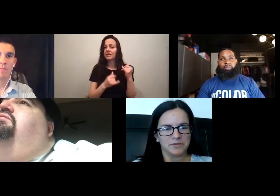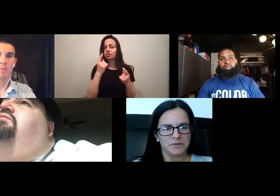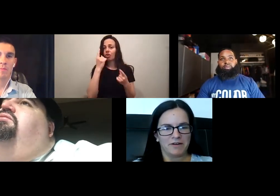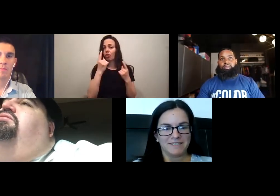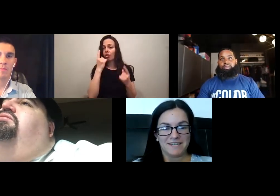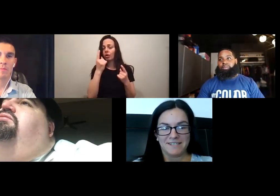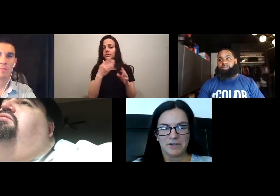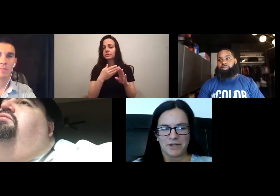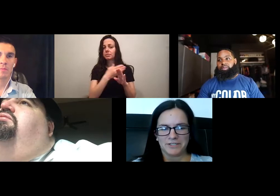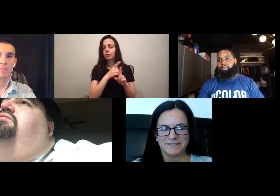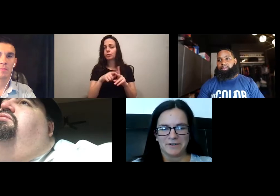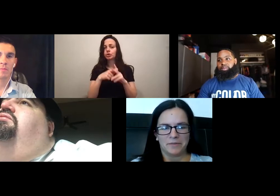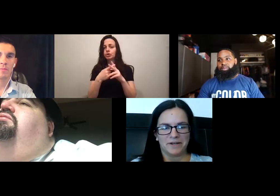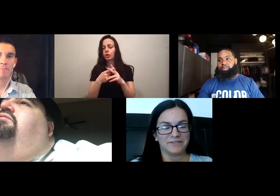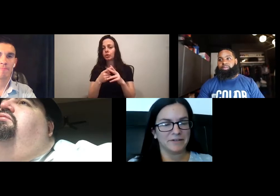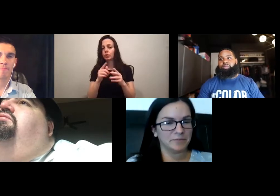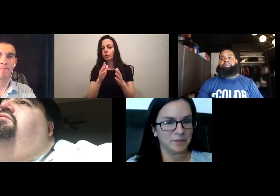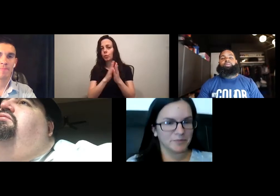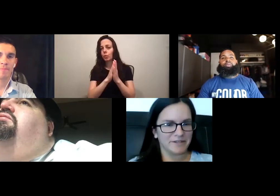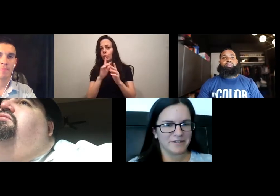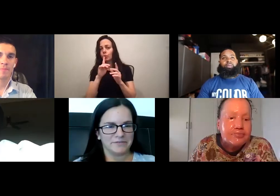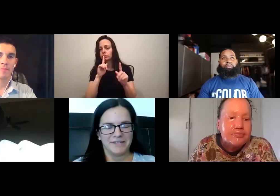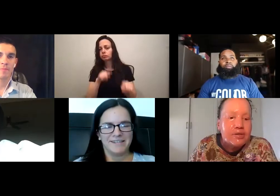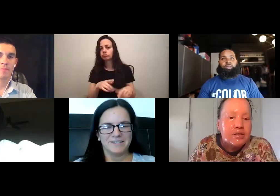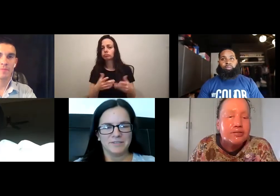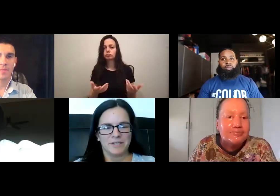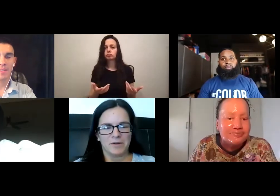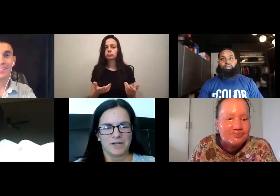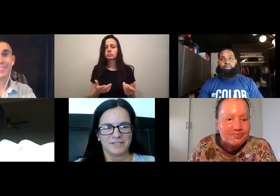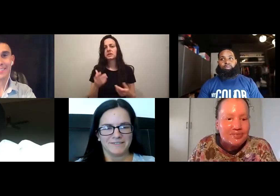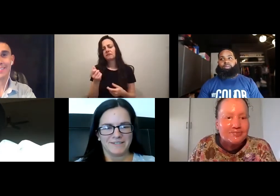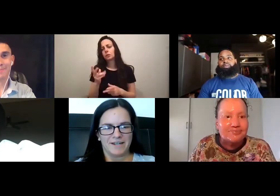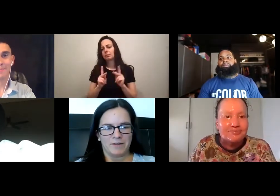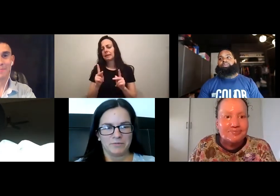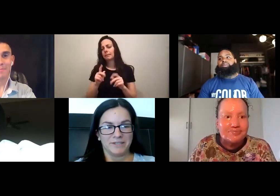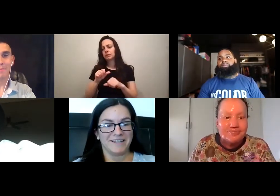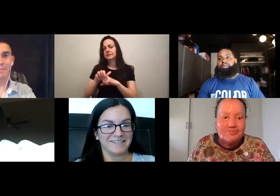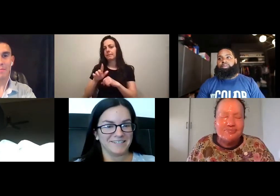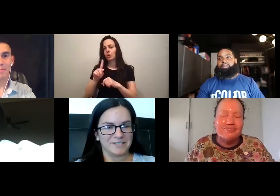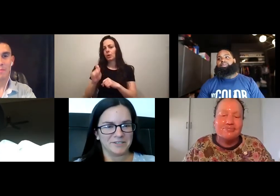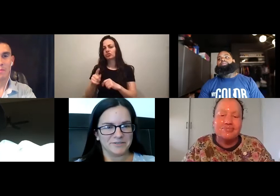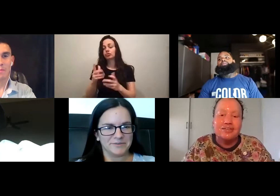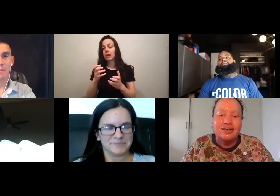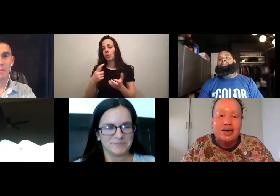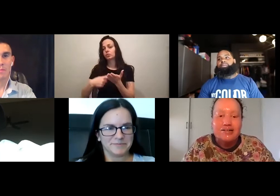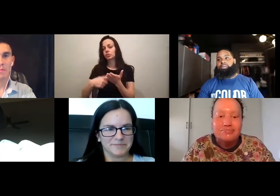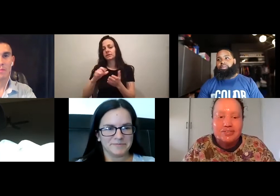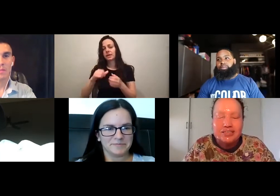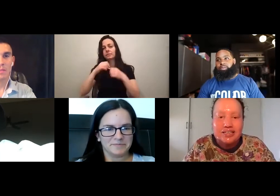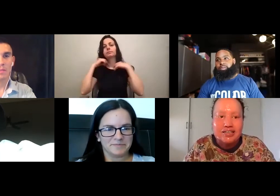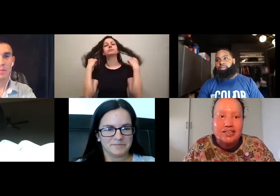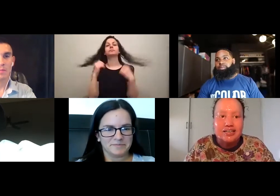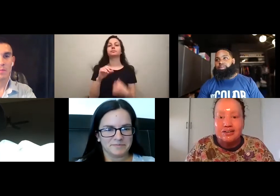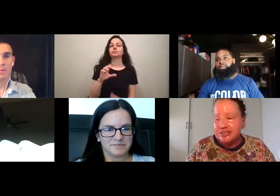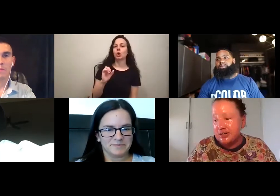move to our attendee questions? I know we have several people that have submitted questions that I would really like to get to.